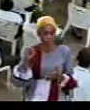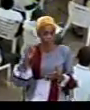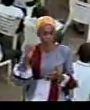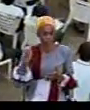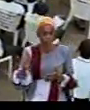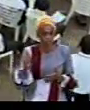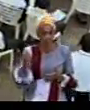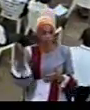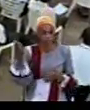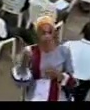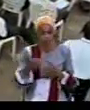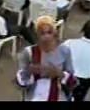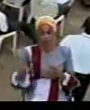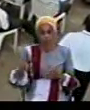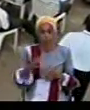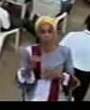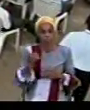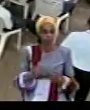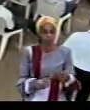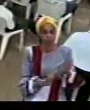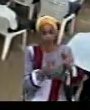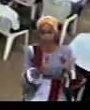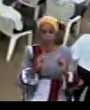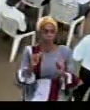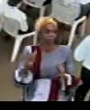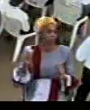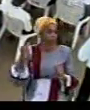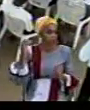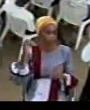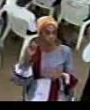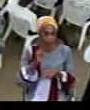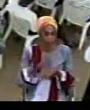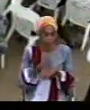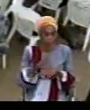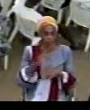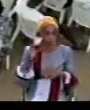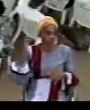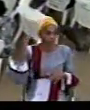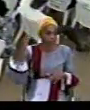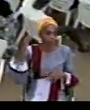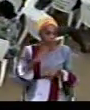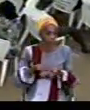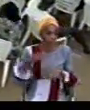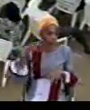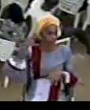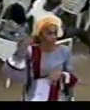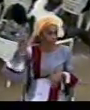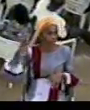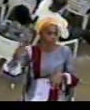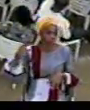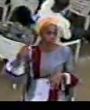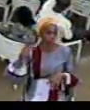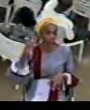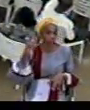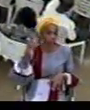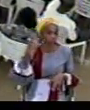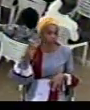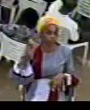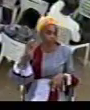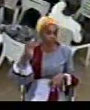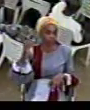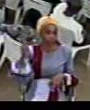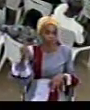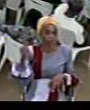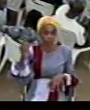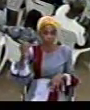their broadcast on radio. She decided to come near and hold the radio and pray,